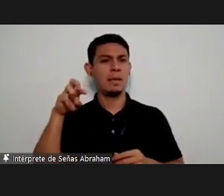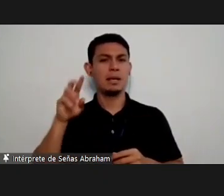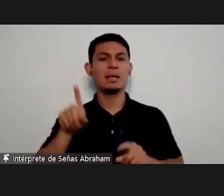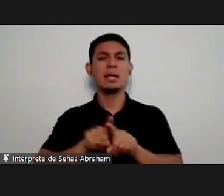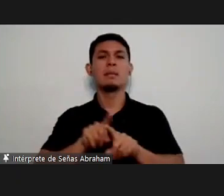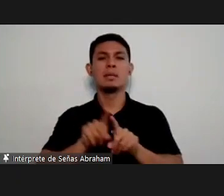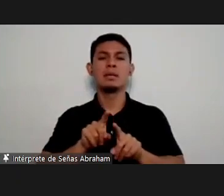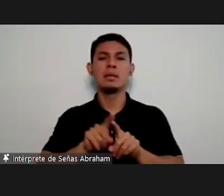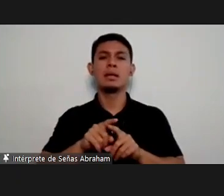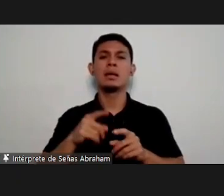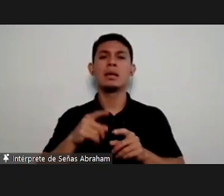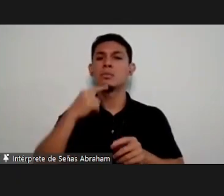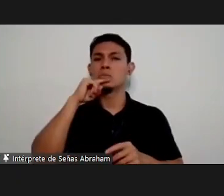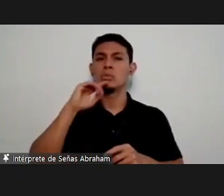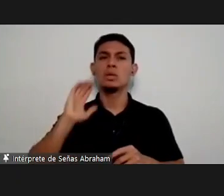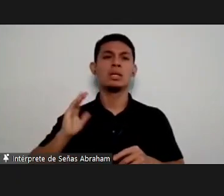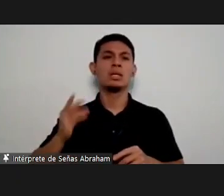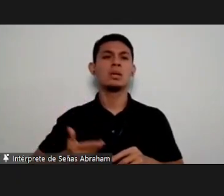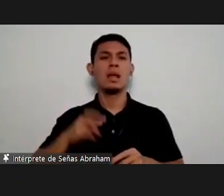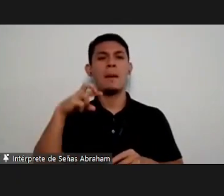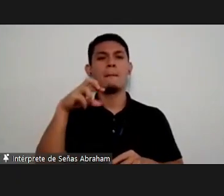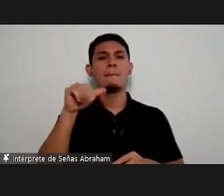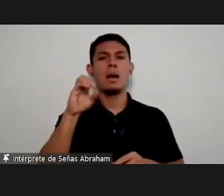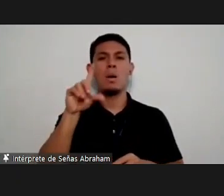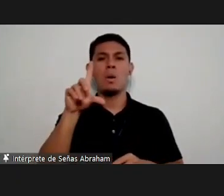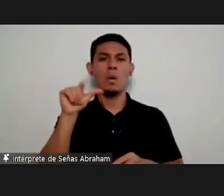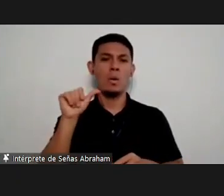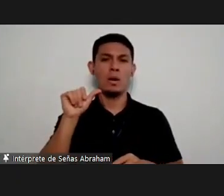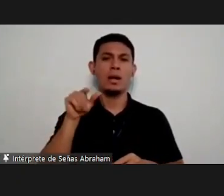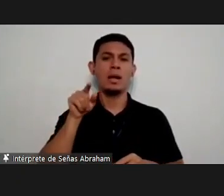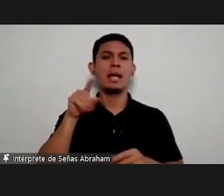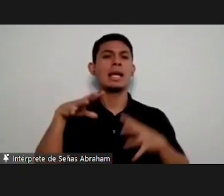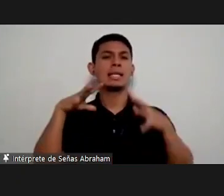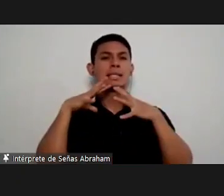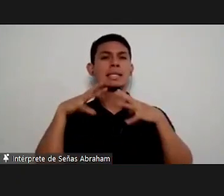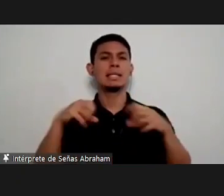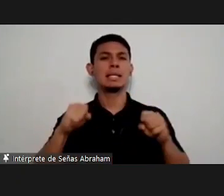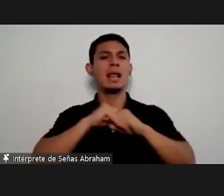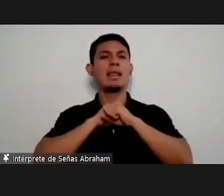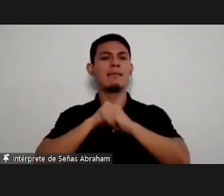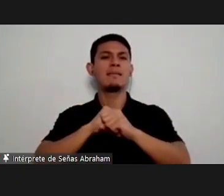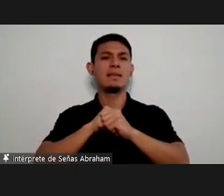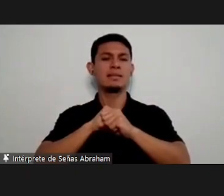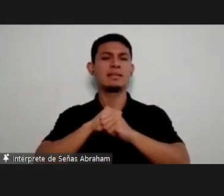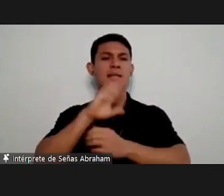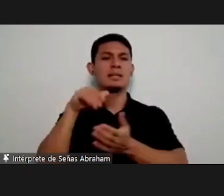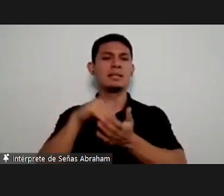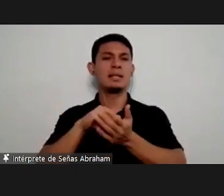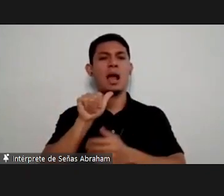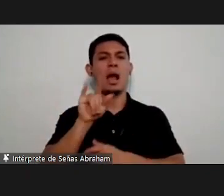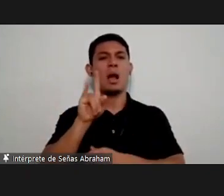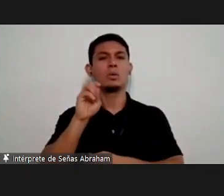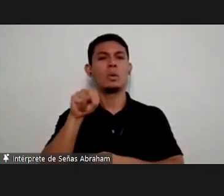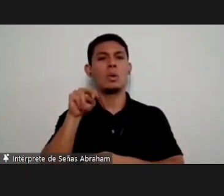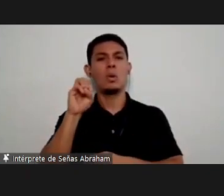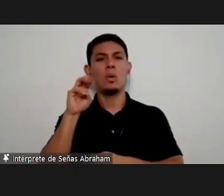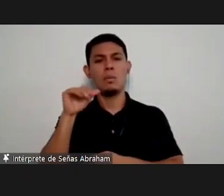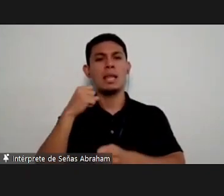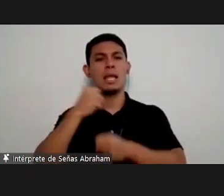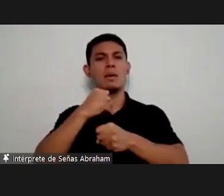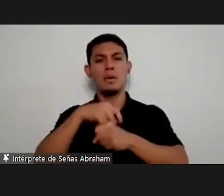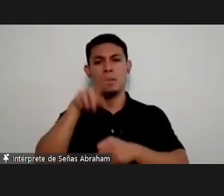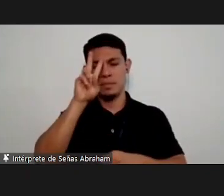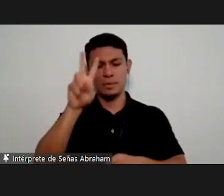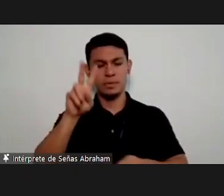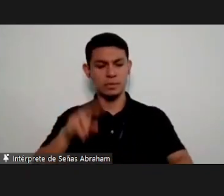also we have madame paola which is secretary of defense of the autonomous central of workers